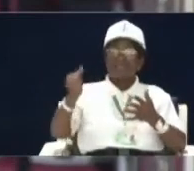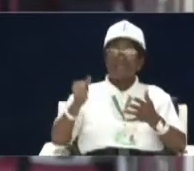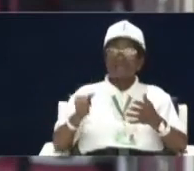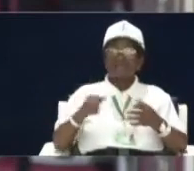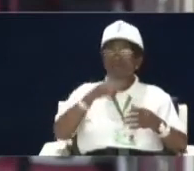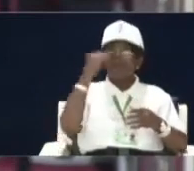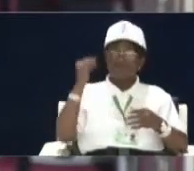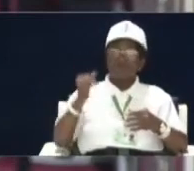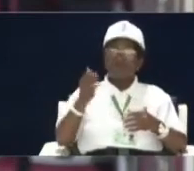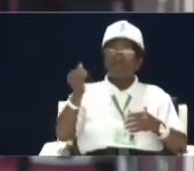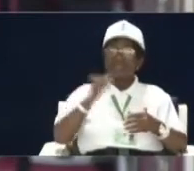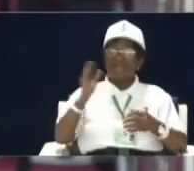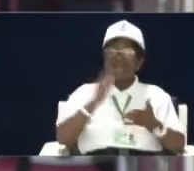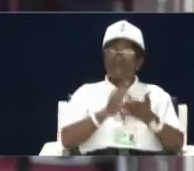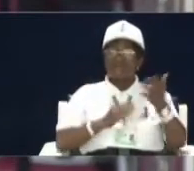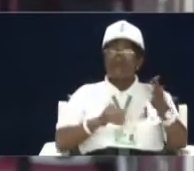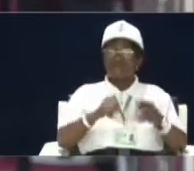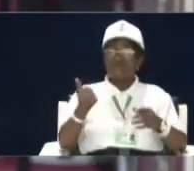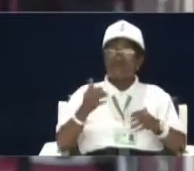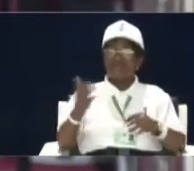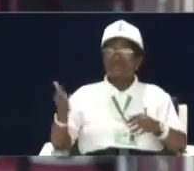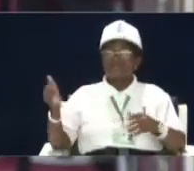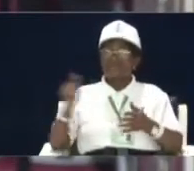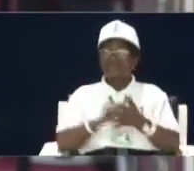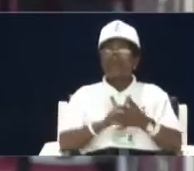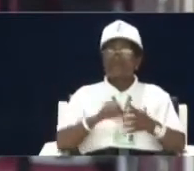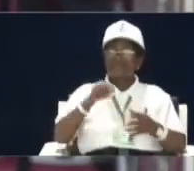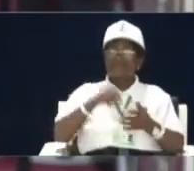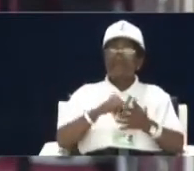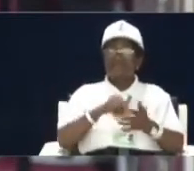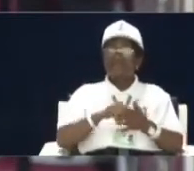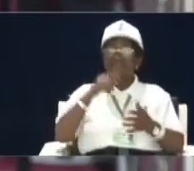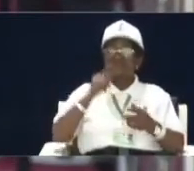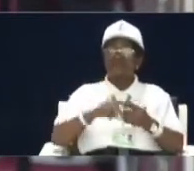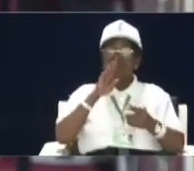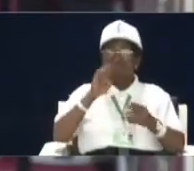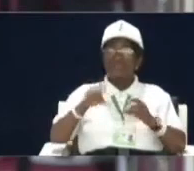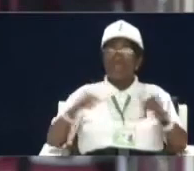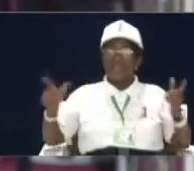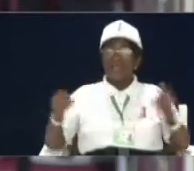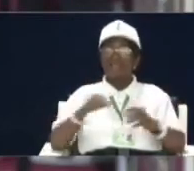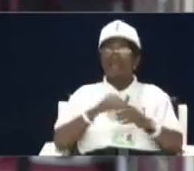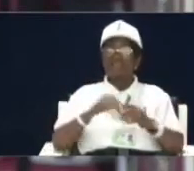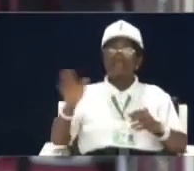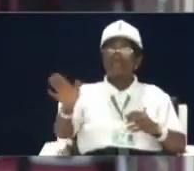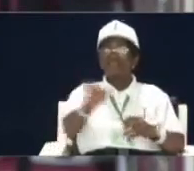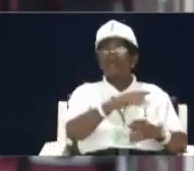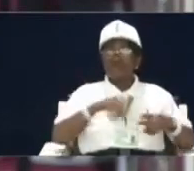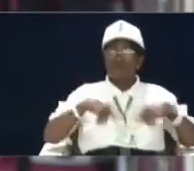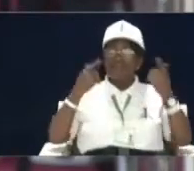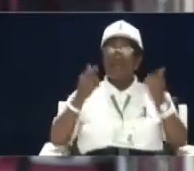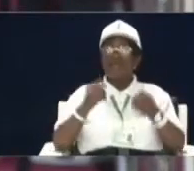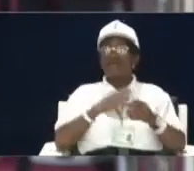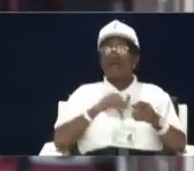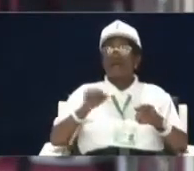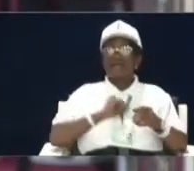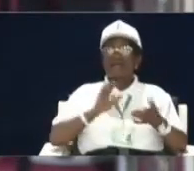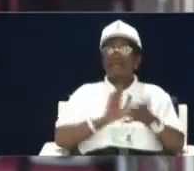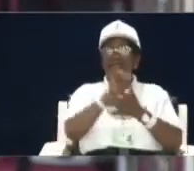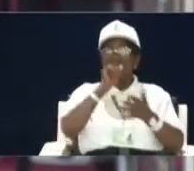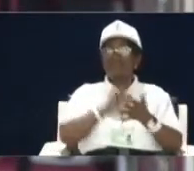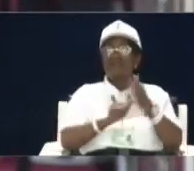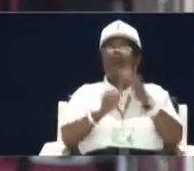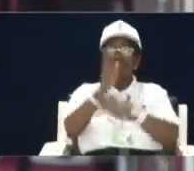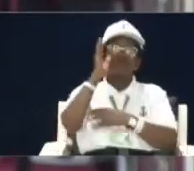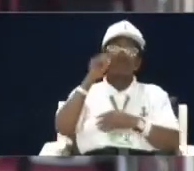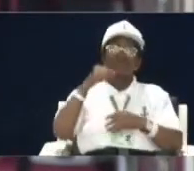Because there are several other things that needs to be enlarged in your life. And I believe that